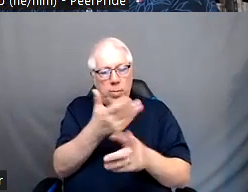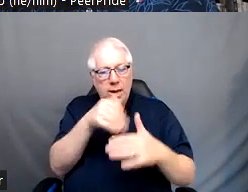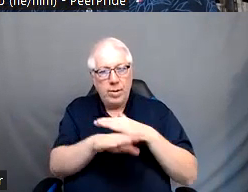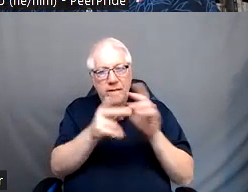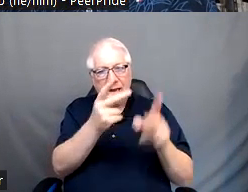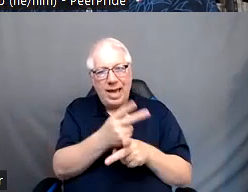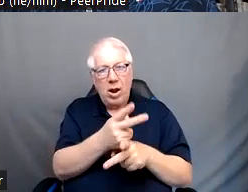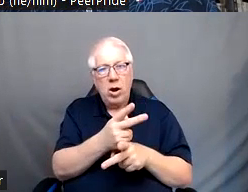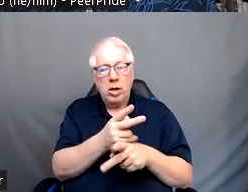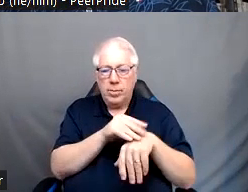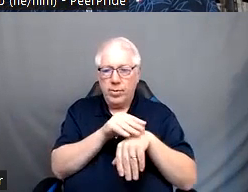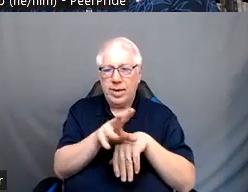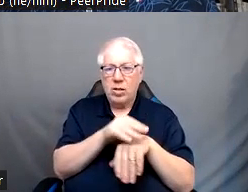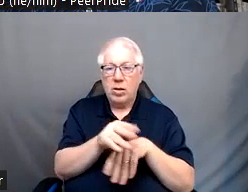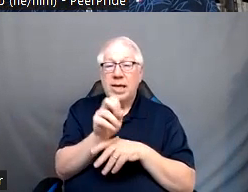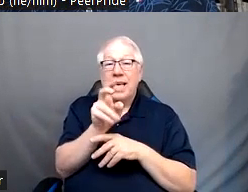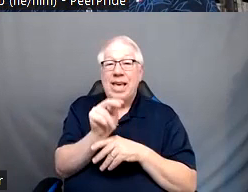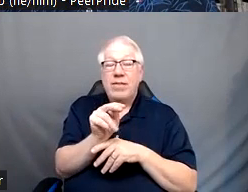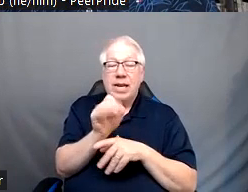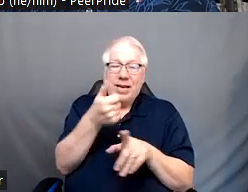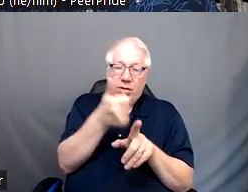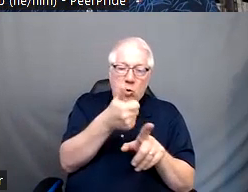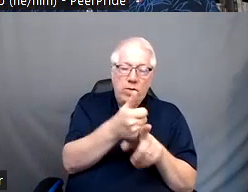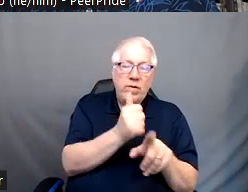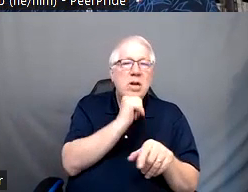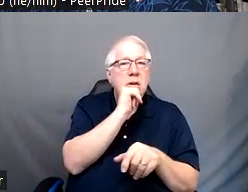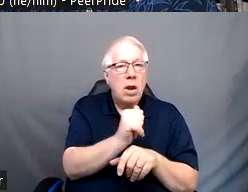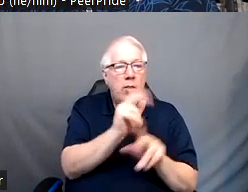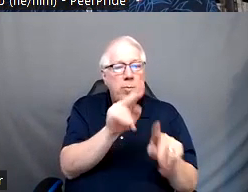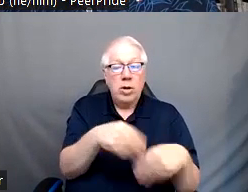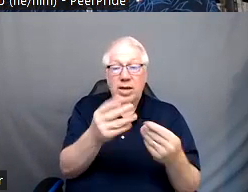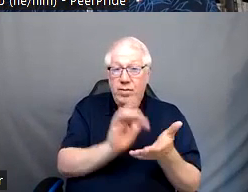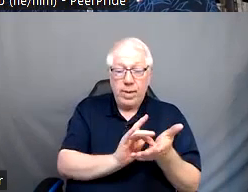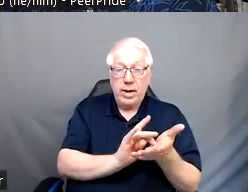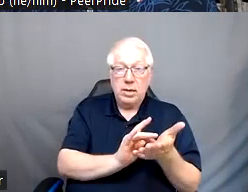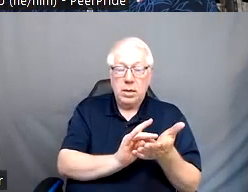care, to be able to kind of counsel people, even if you're not going to be the one who's